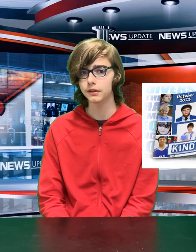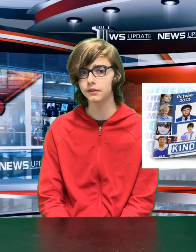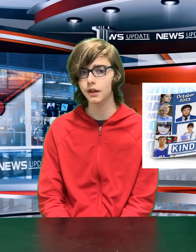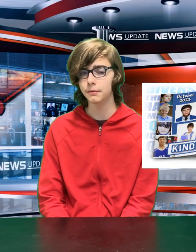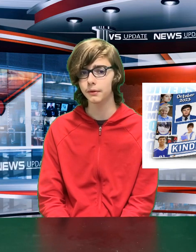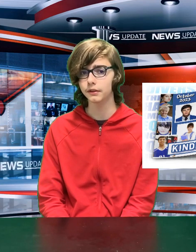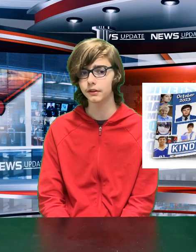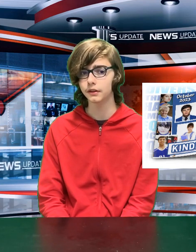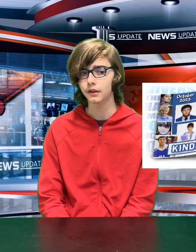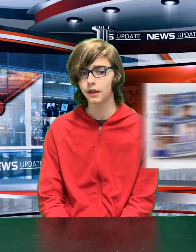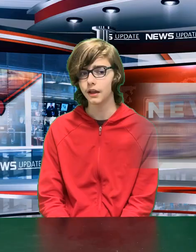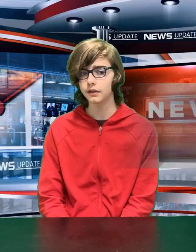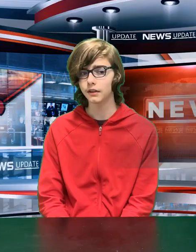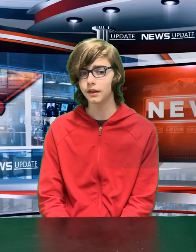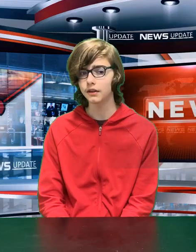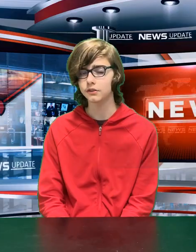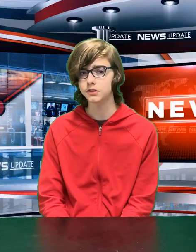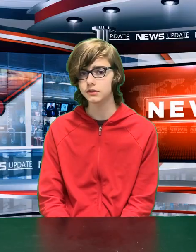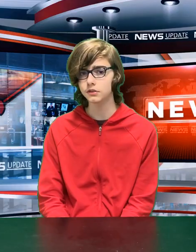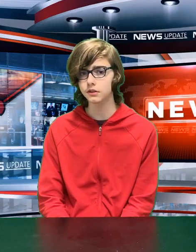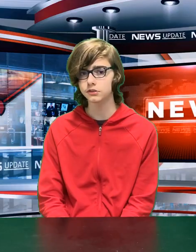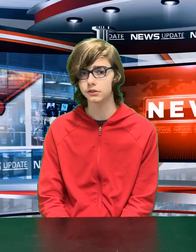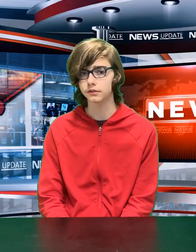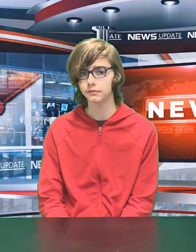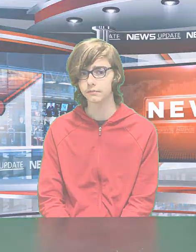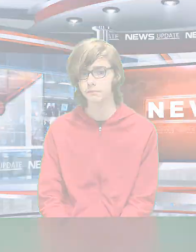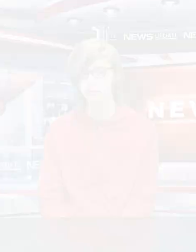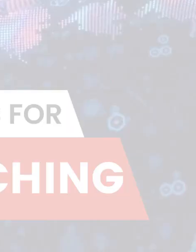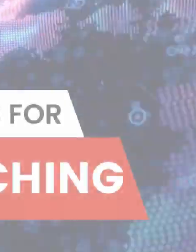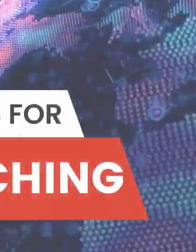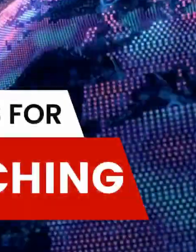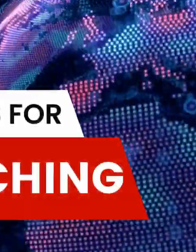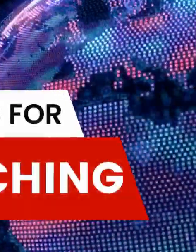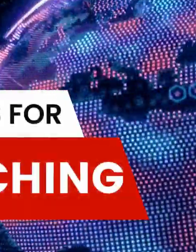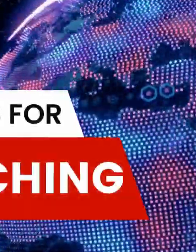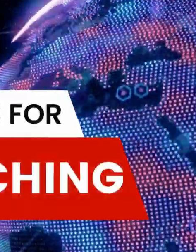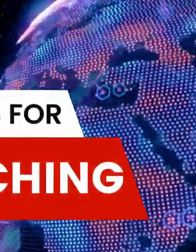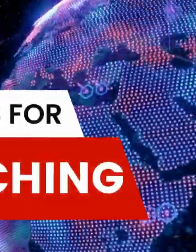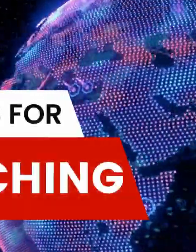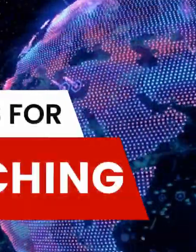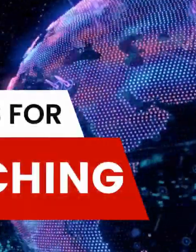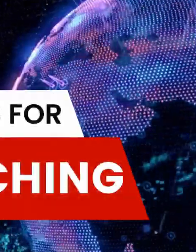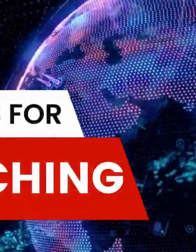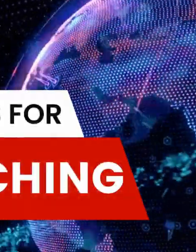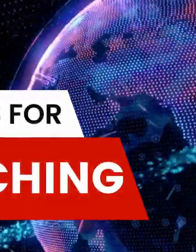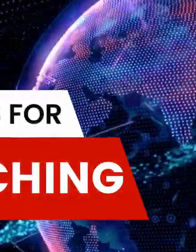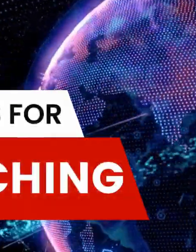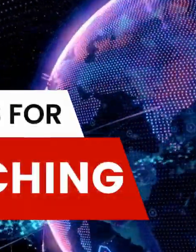bullying and cyberbullying, end the hate, and change the culture.